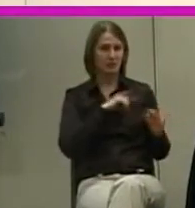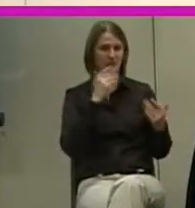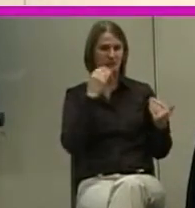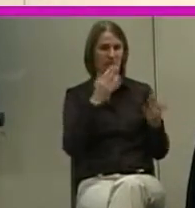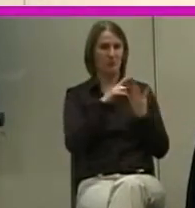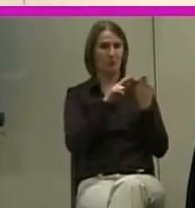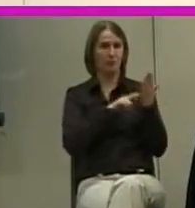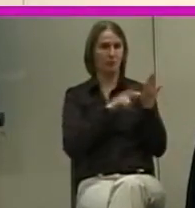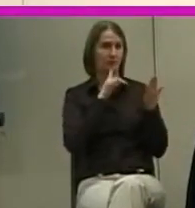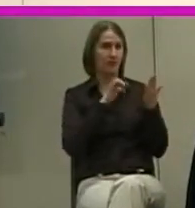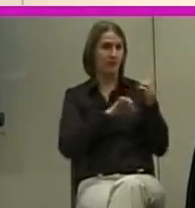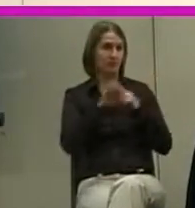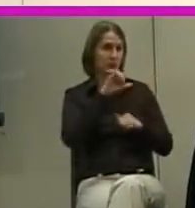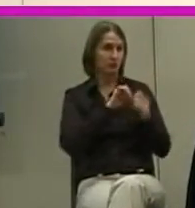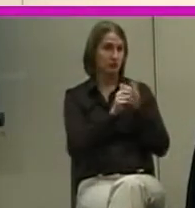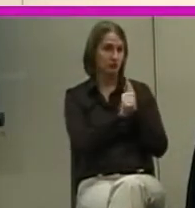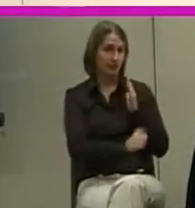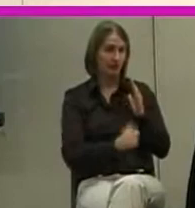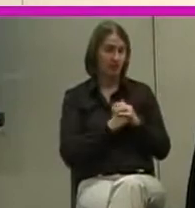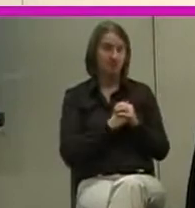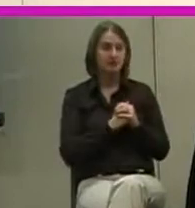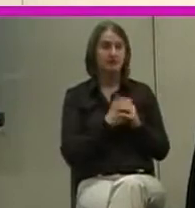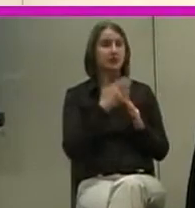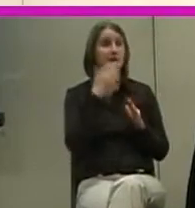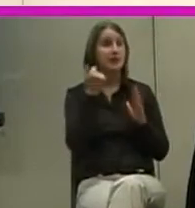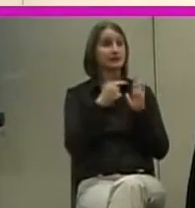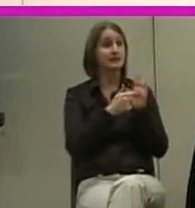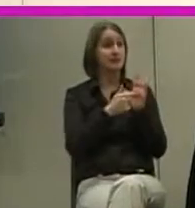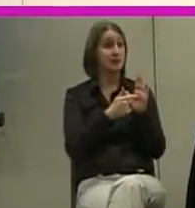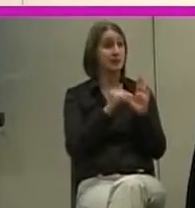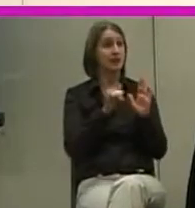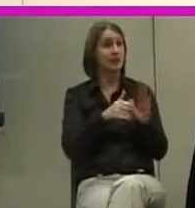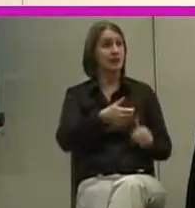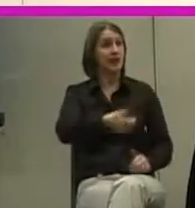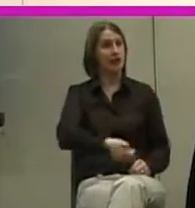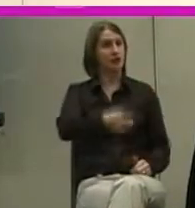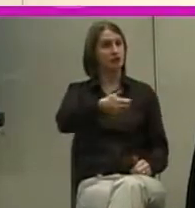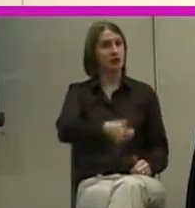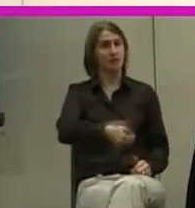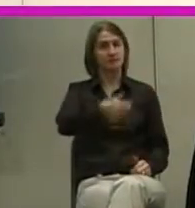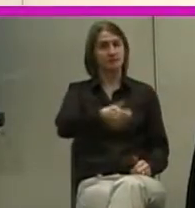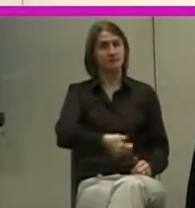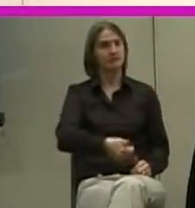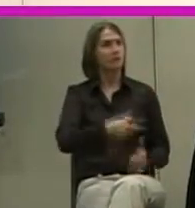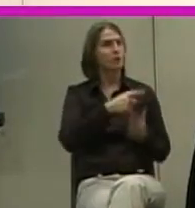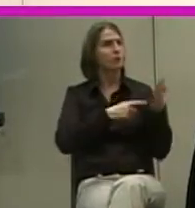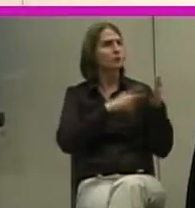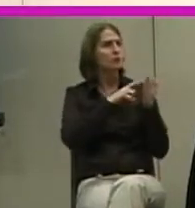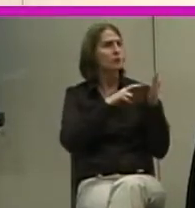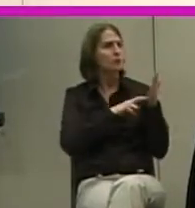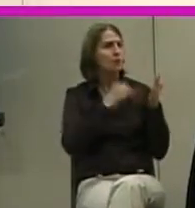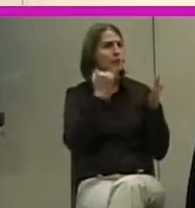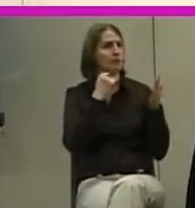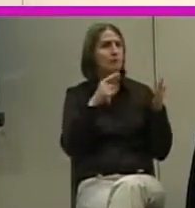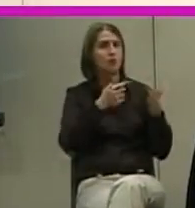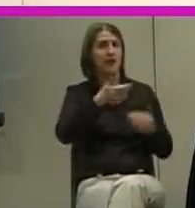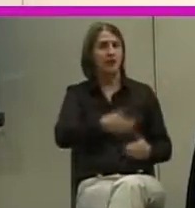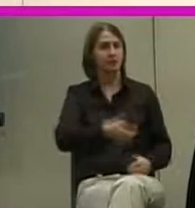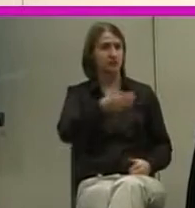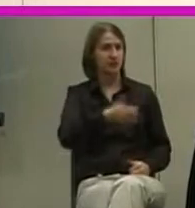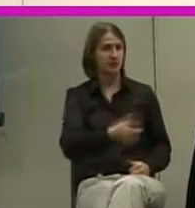rules are. And I think the best example of that would be something like handshaking. What's the rule for when you shake hands with